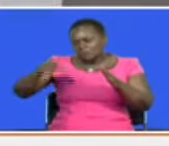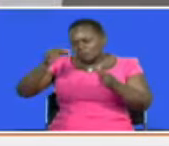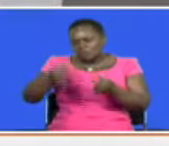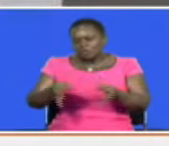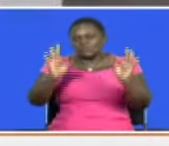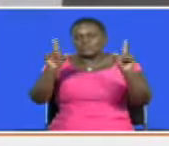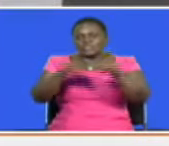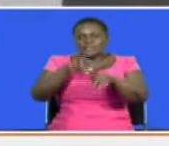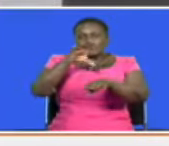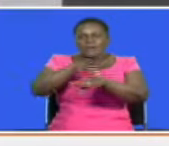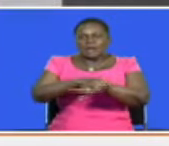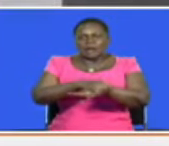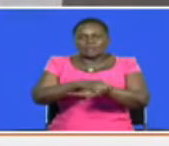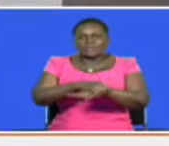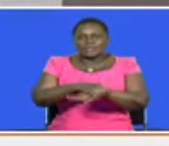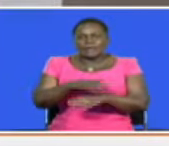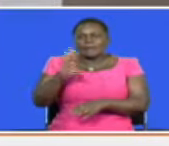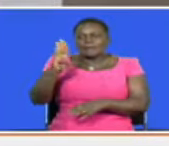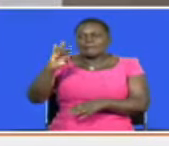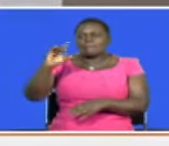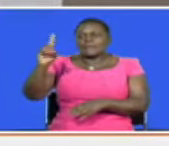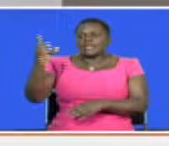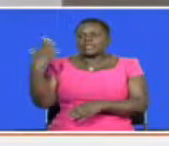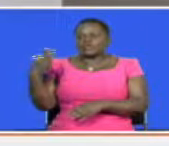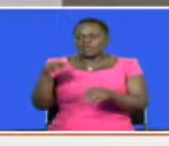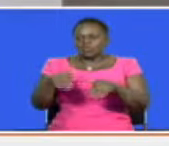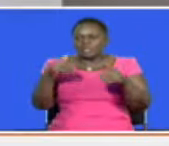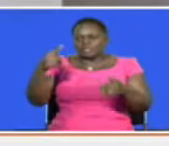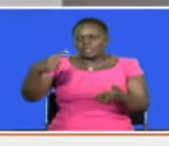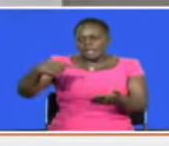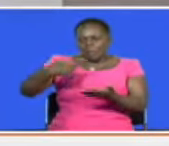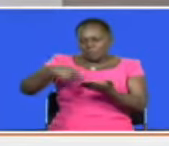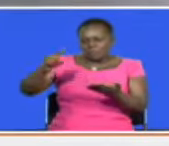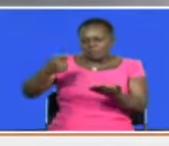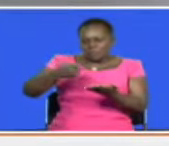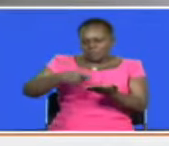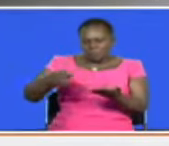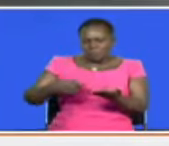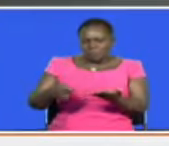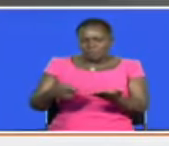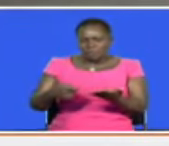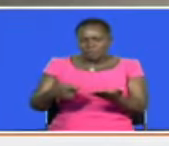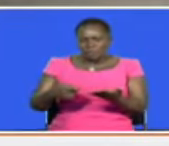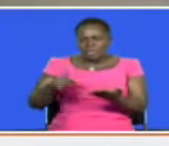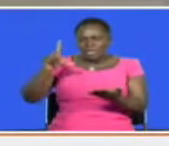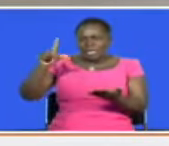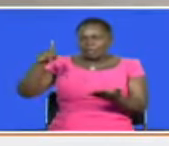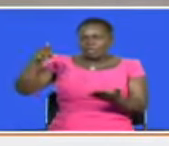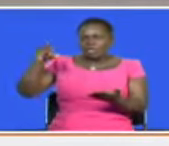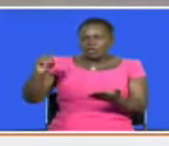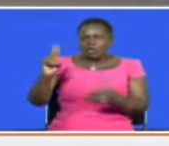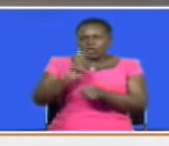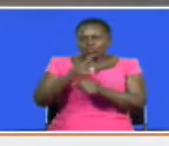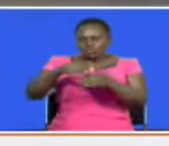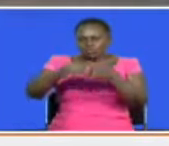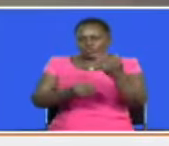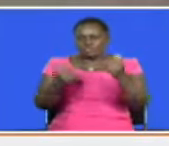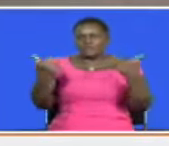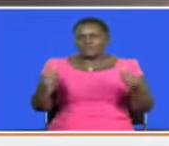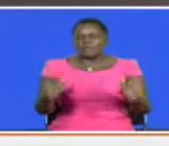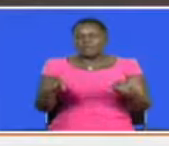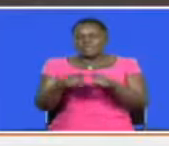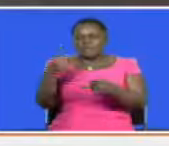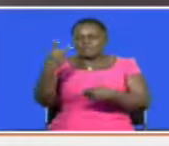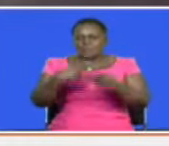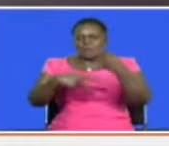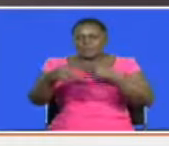detectives also recovered bid documents awaiting approval, signatures, local purchase orders, unused payment vouchers and